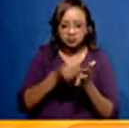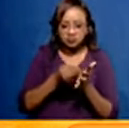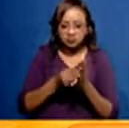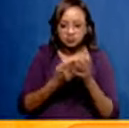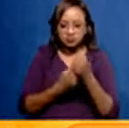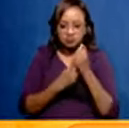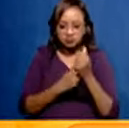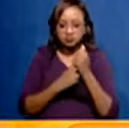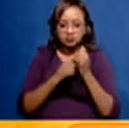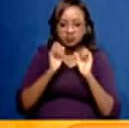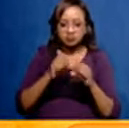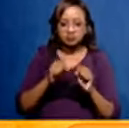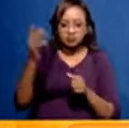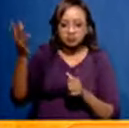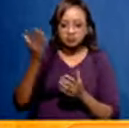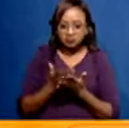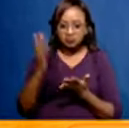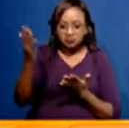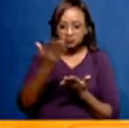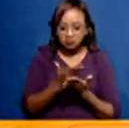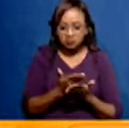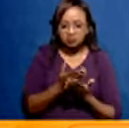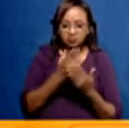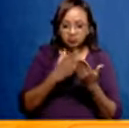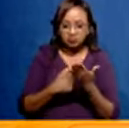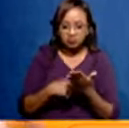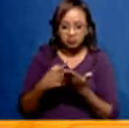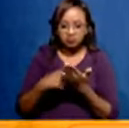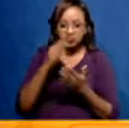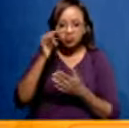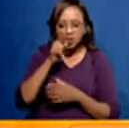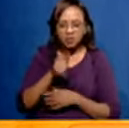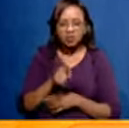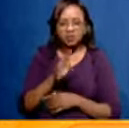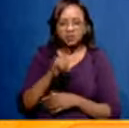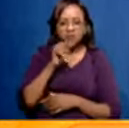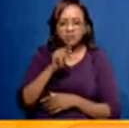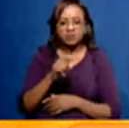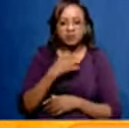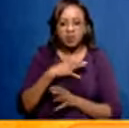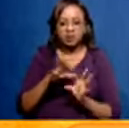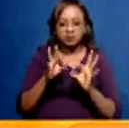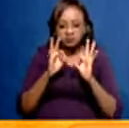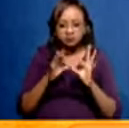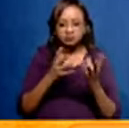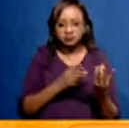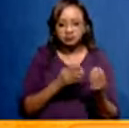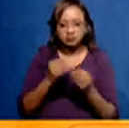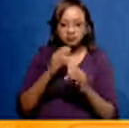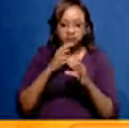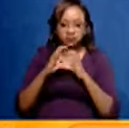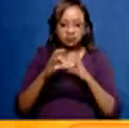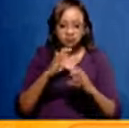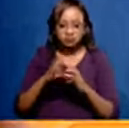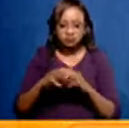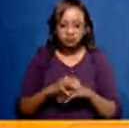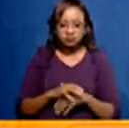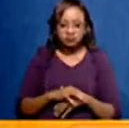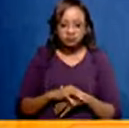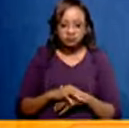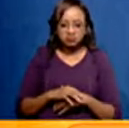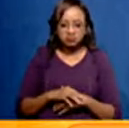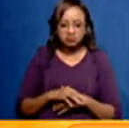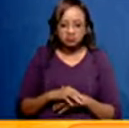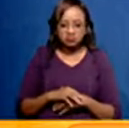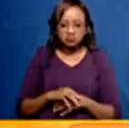become a much easier conversation, obviously, between staff unions and management when the cake is not like this, but it's double the